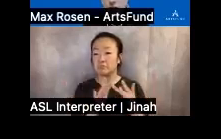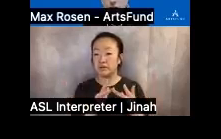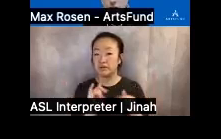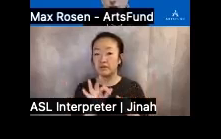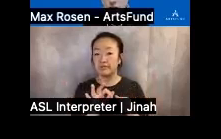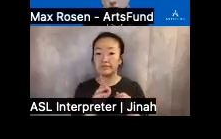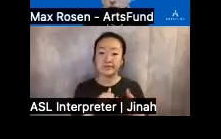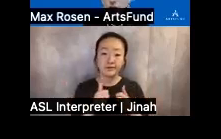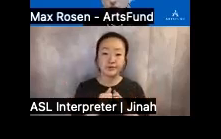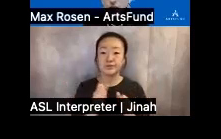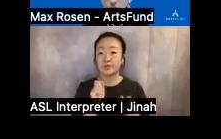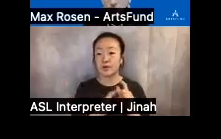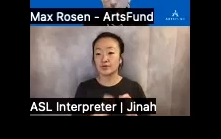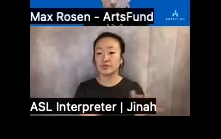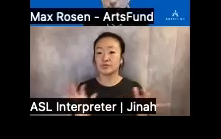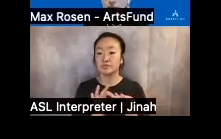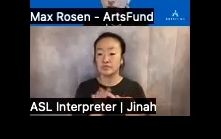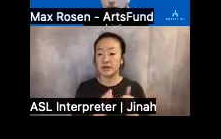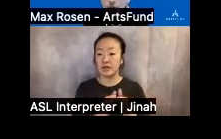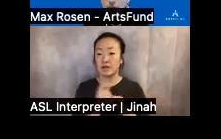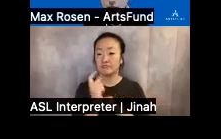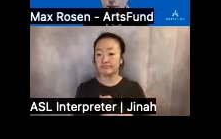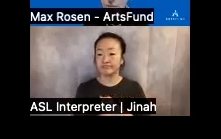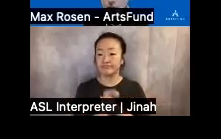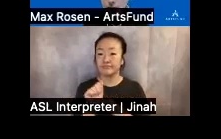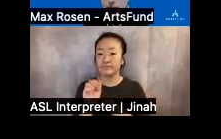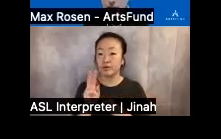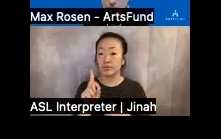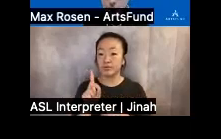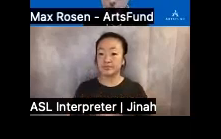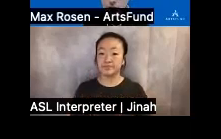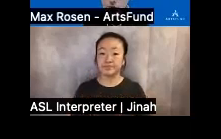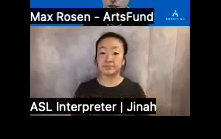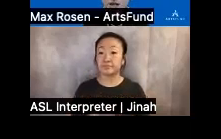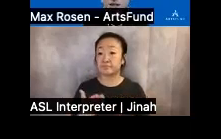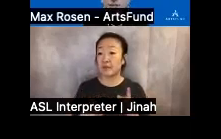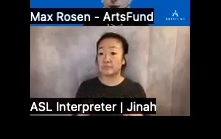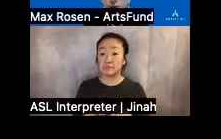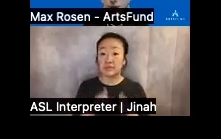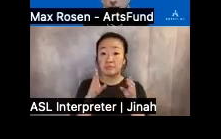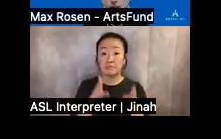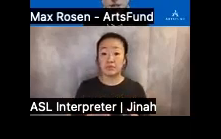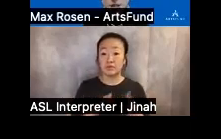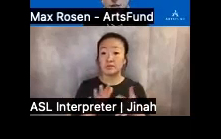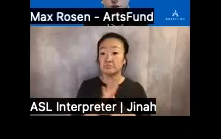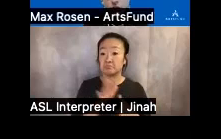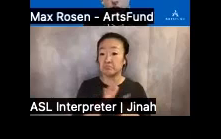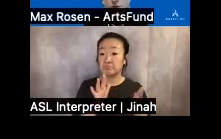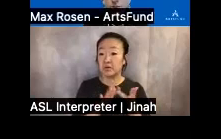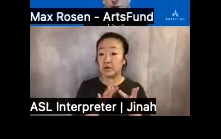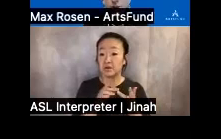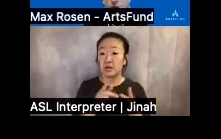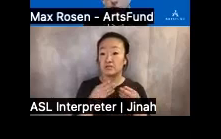issues or questions around award disbursement. It might be the same person you list as the primary contact on the